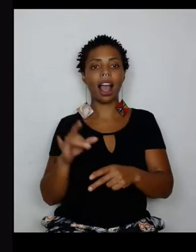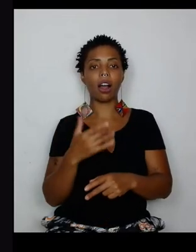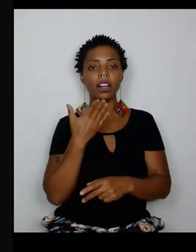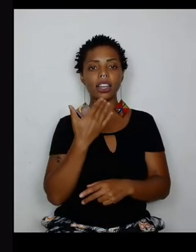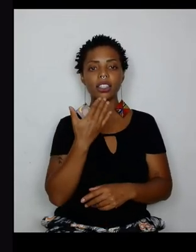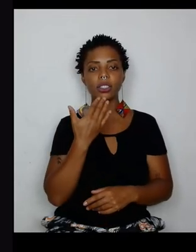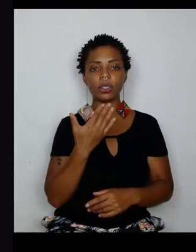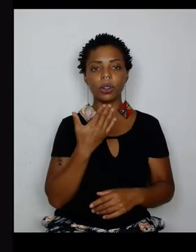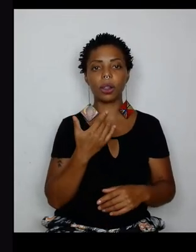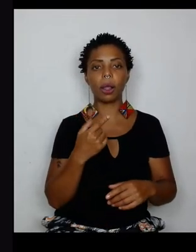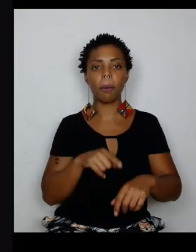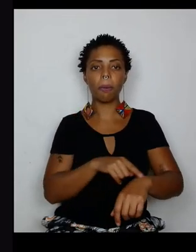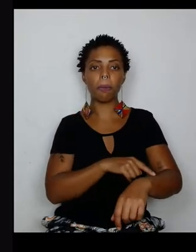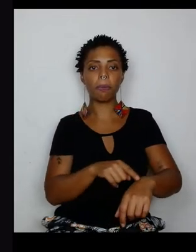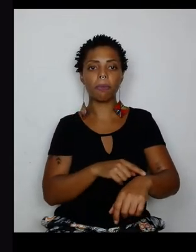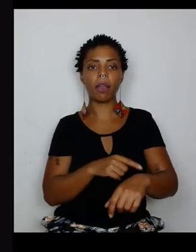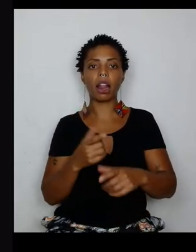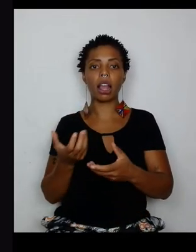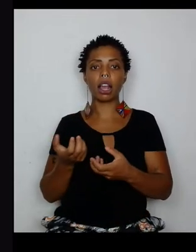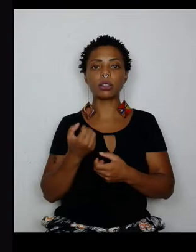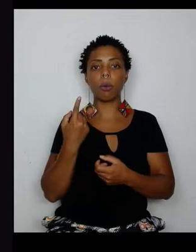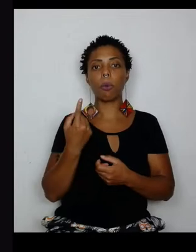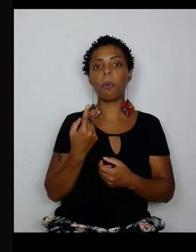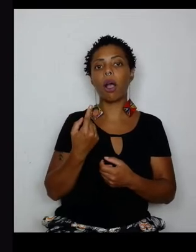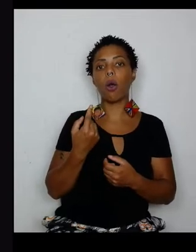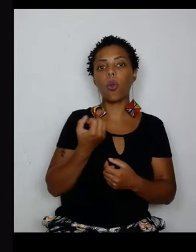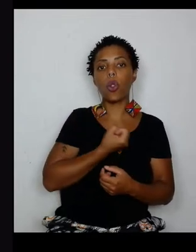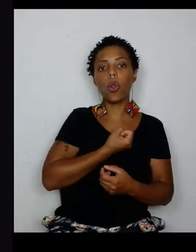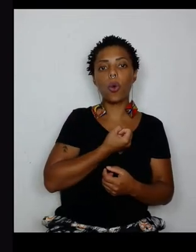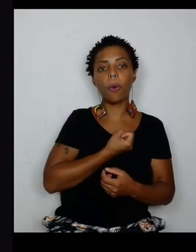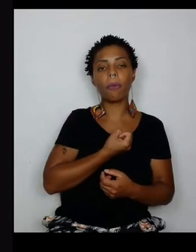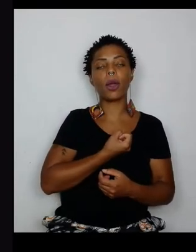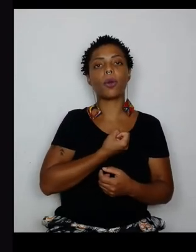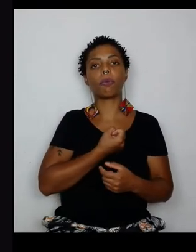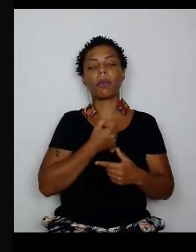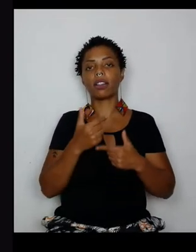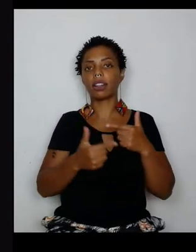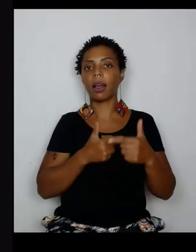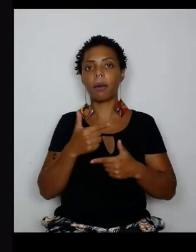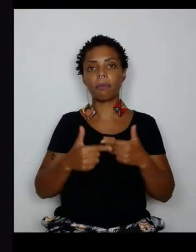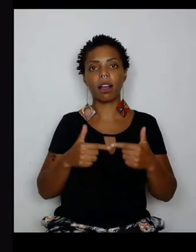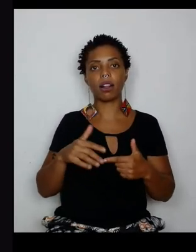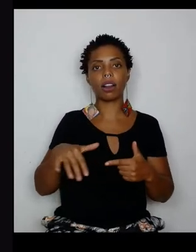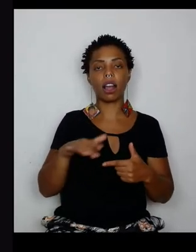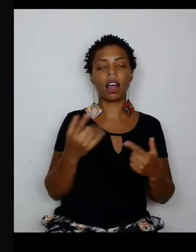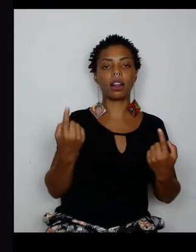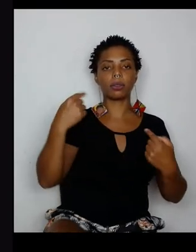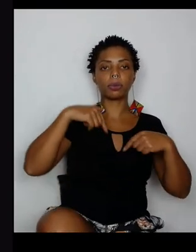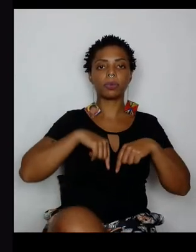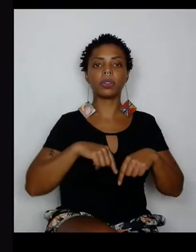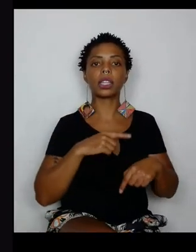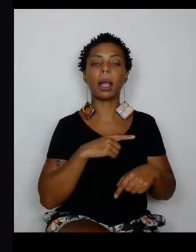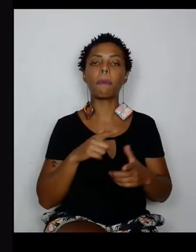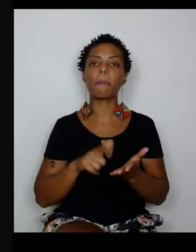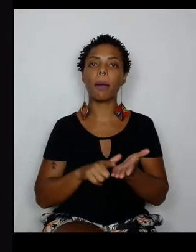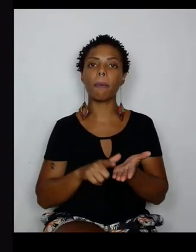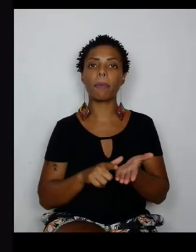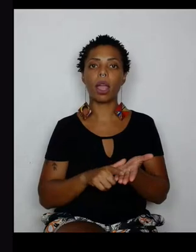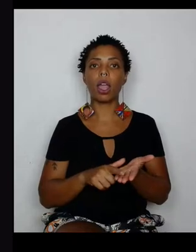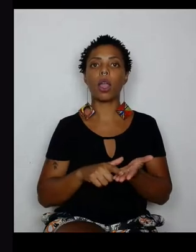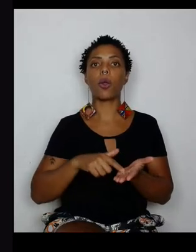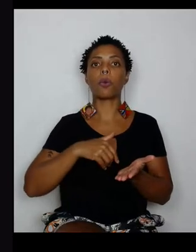field work where painted paper porcelain chips or pieces of leather could be used to